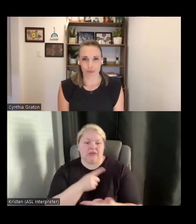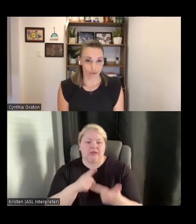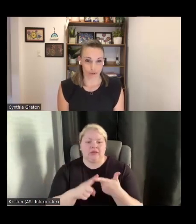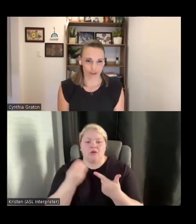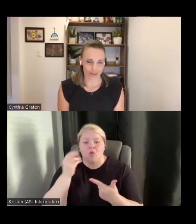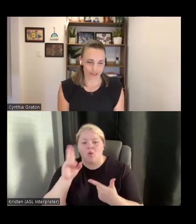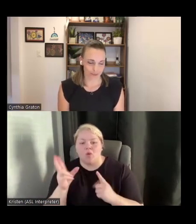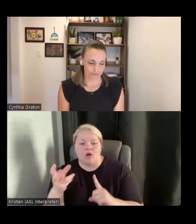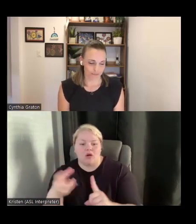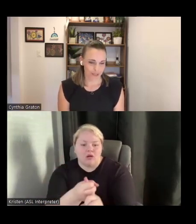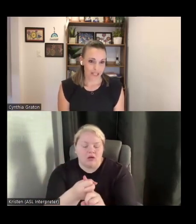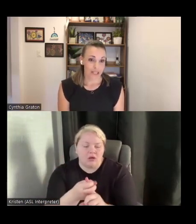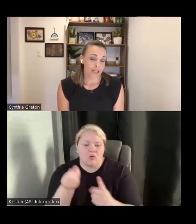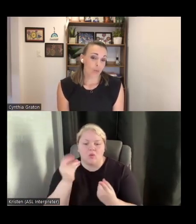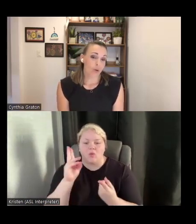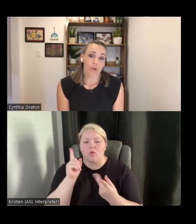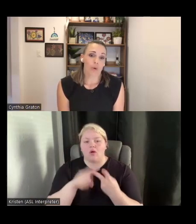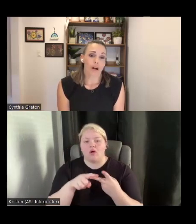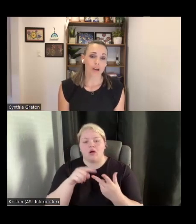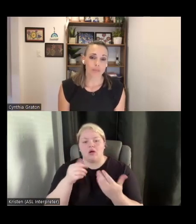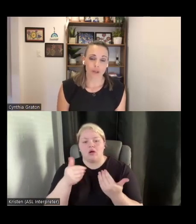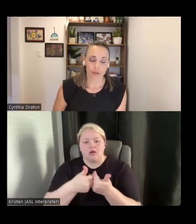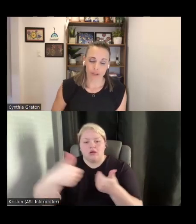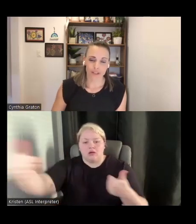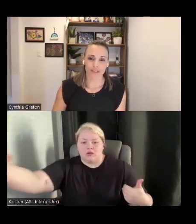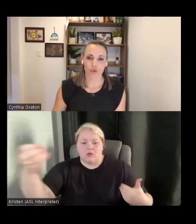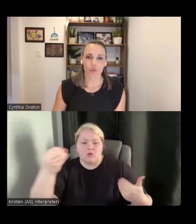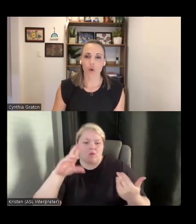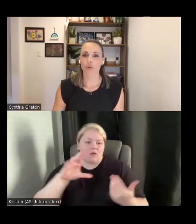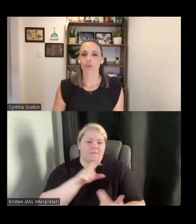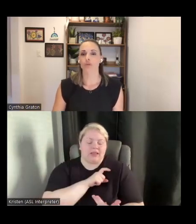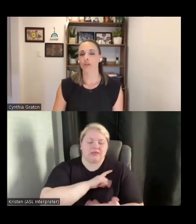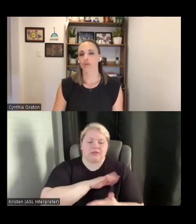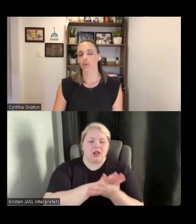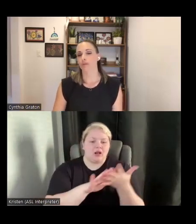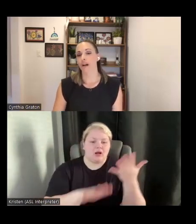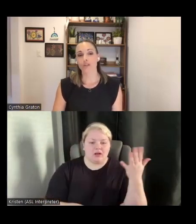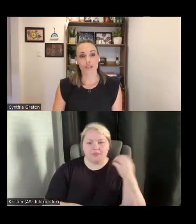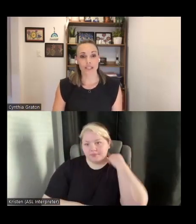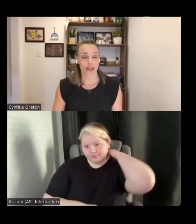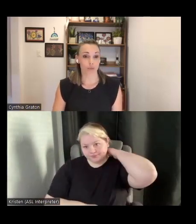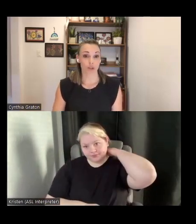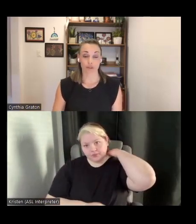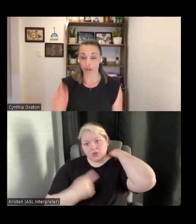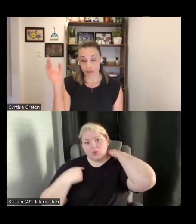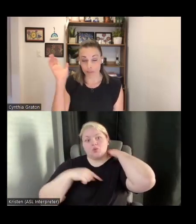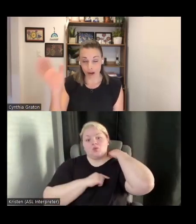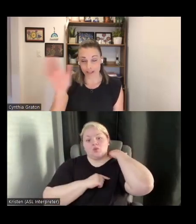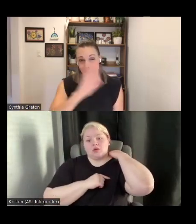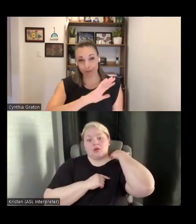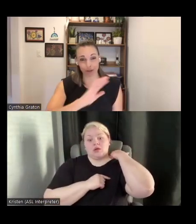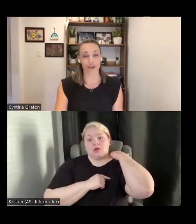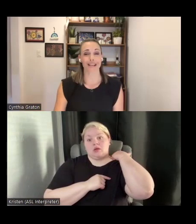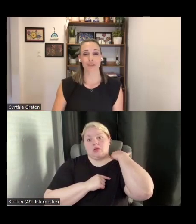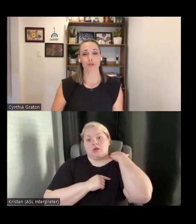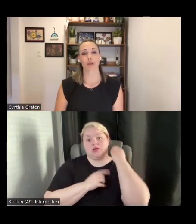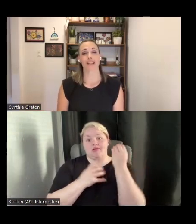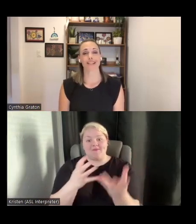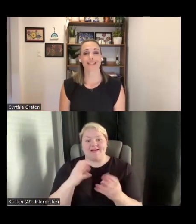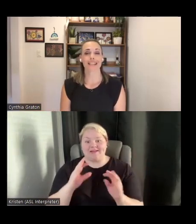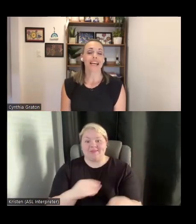police referrals. So we would welcome the opportunity to work with you and to provide your staff with a very positive